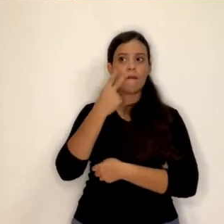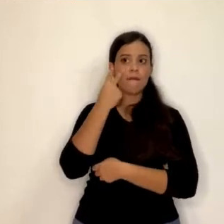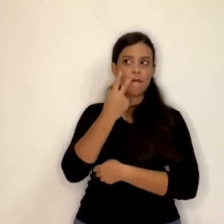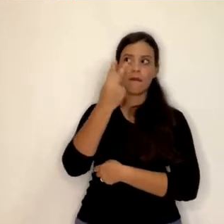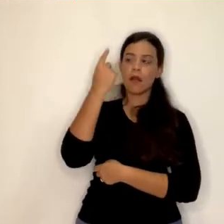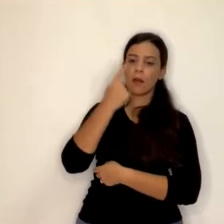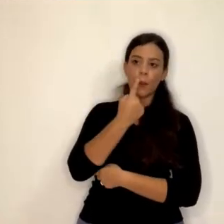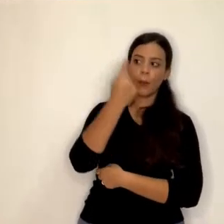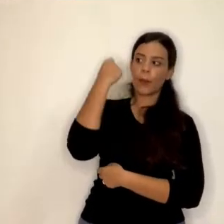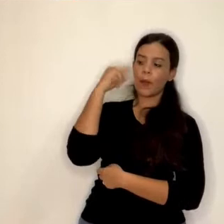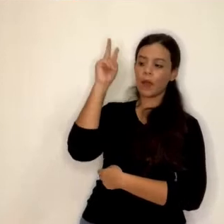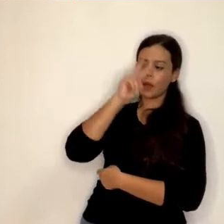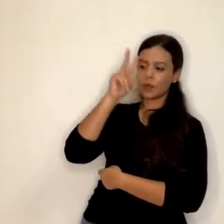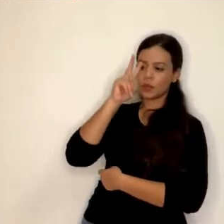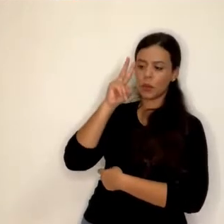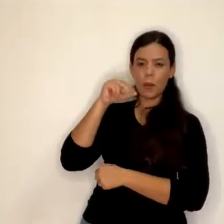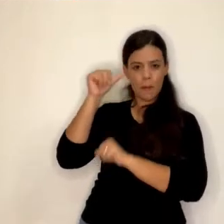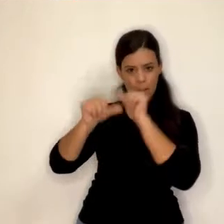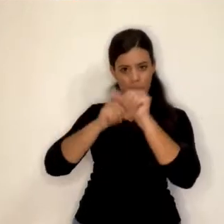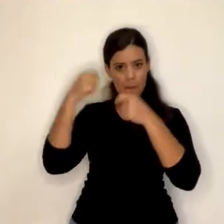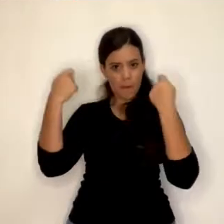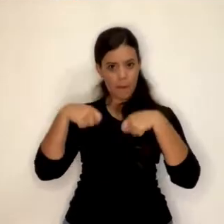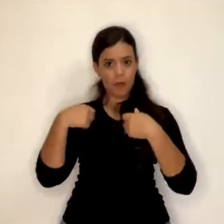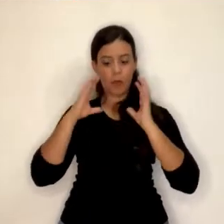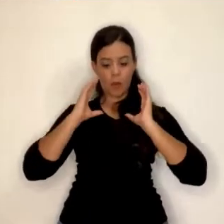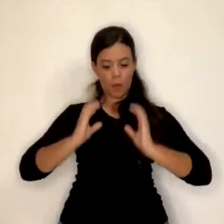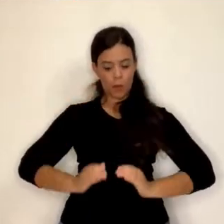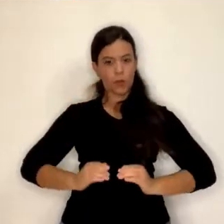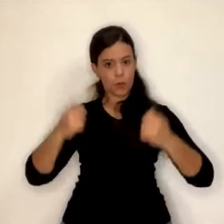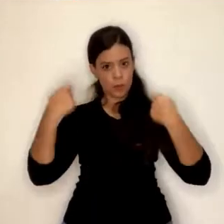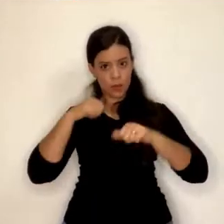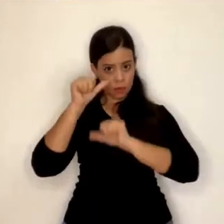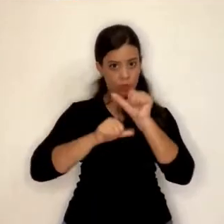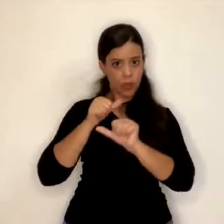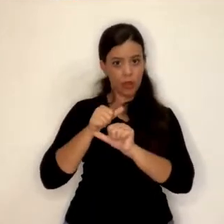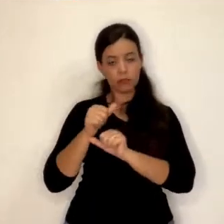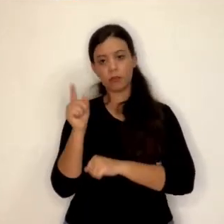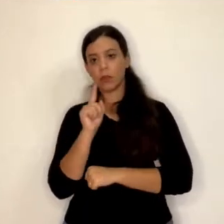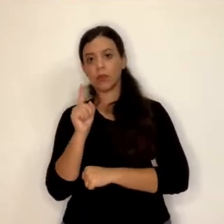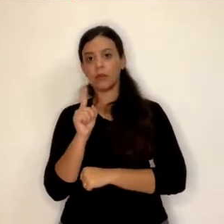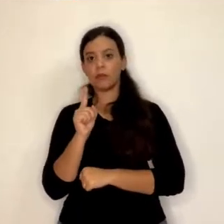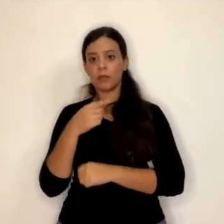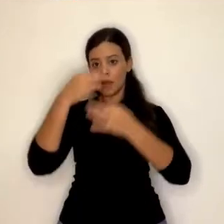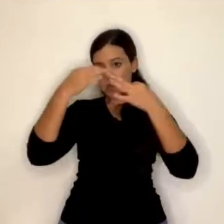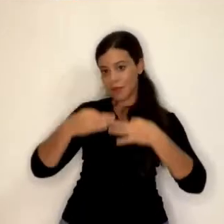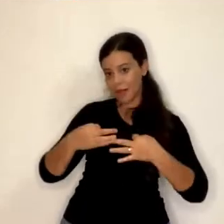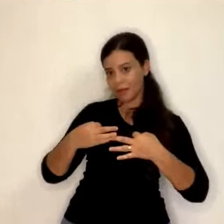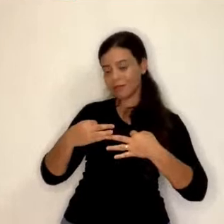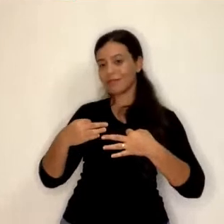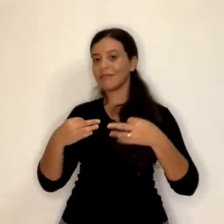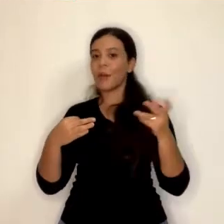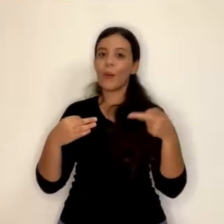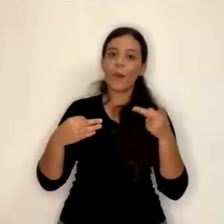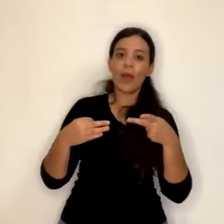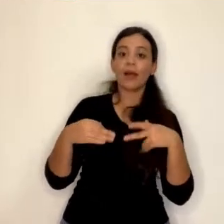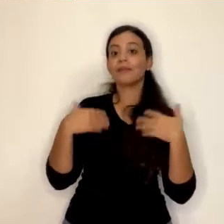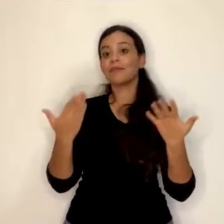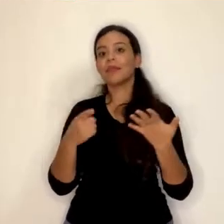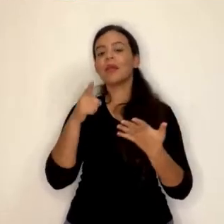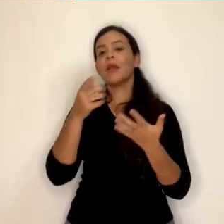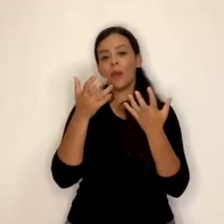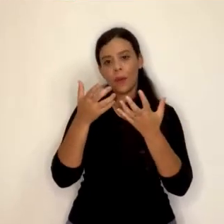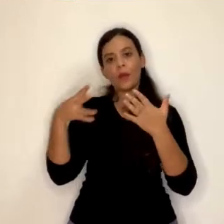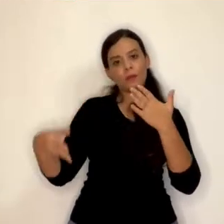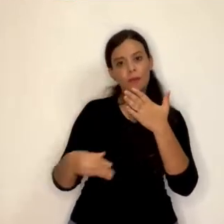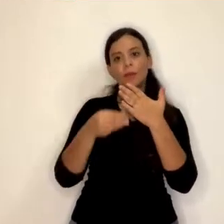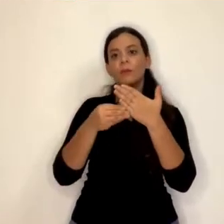record our histories and change our behaviors in classroom settings. So